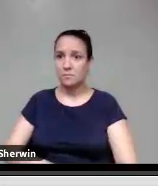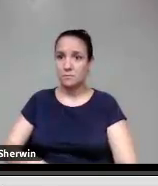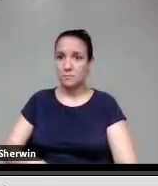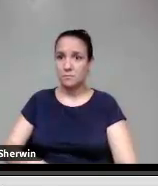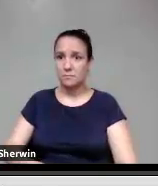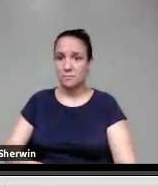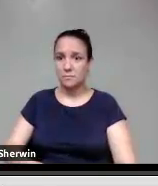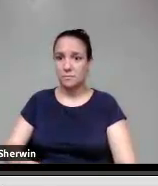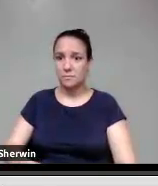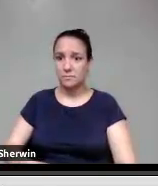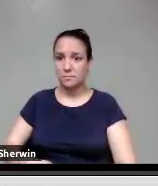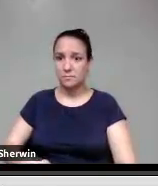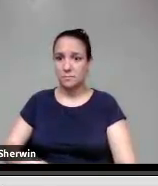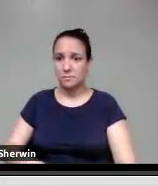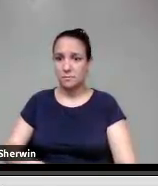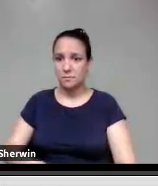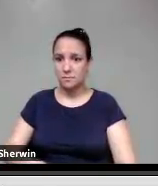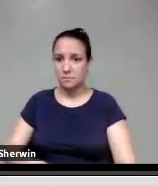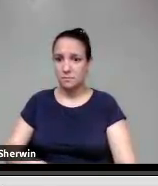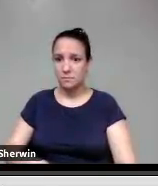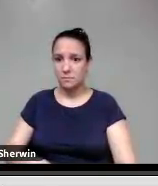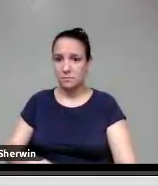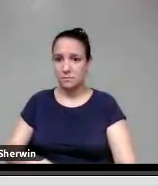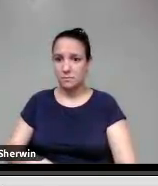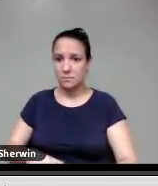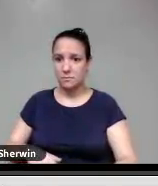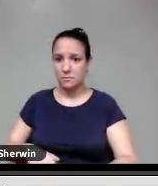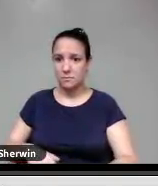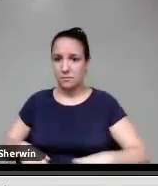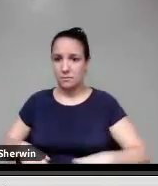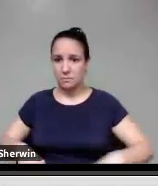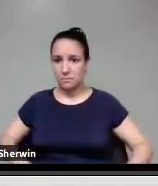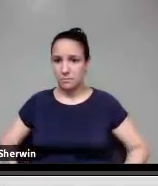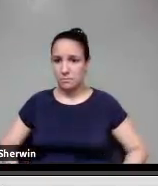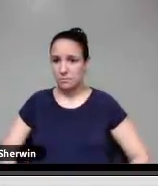get feedback to make sure you're including people and involving people?